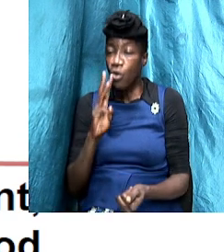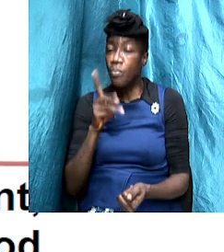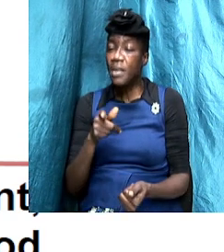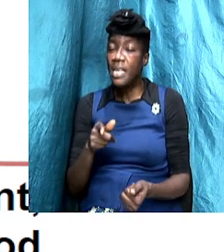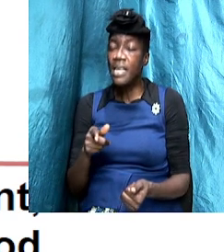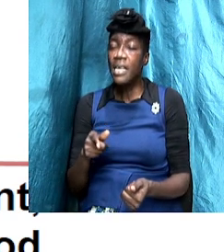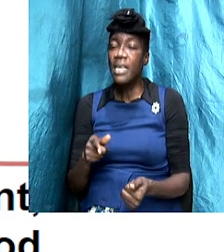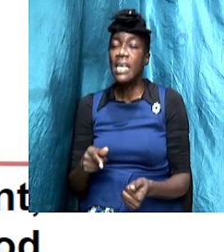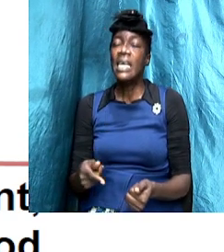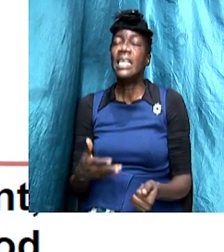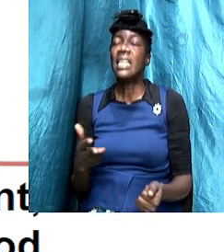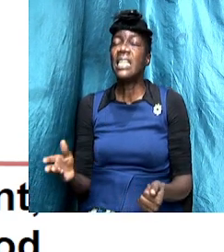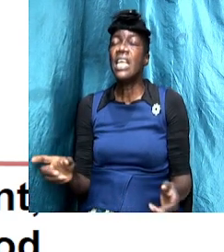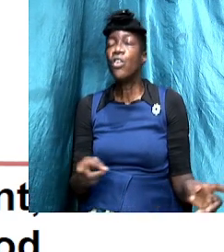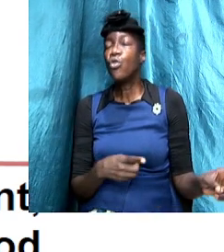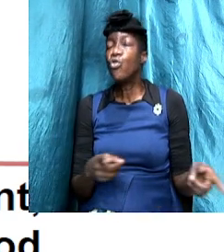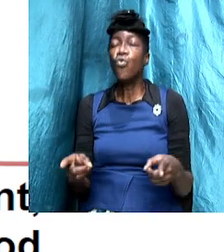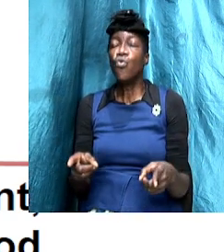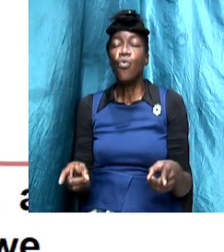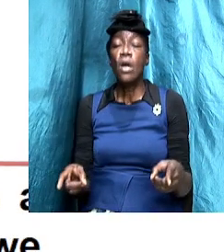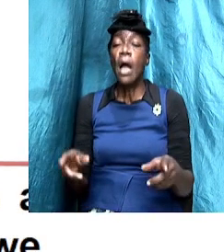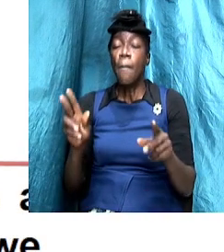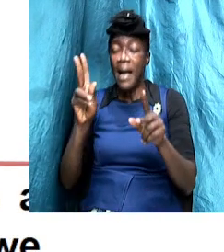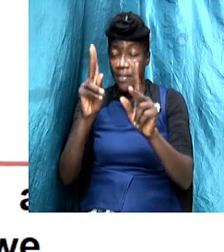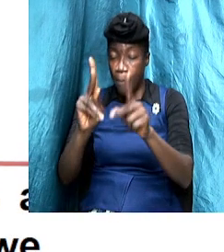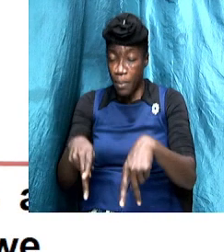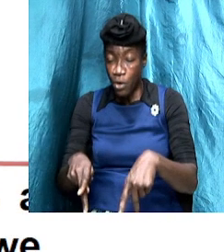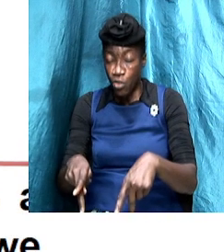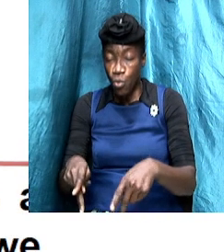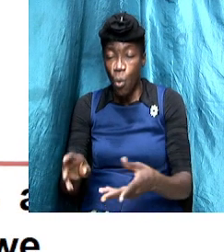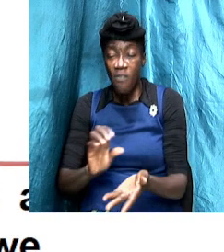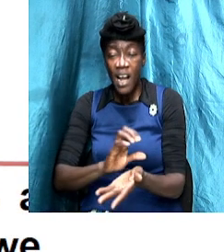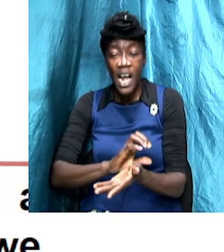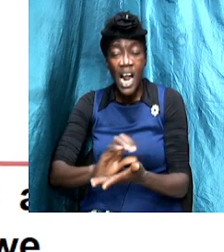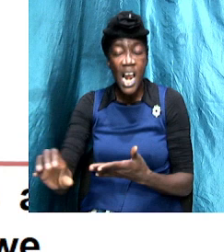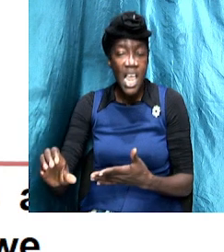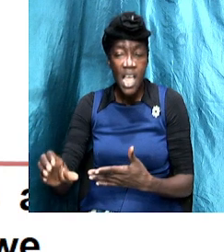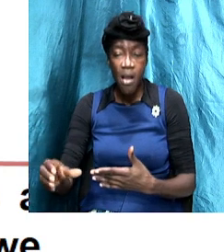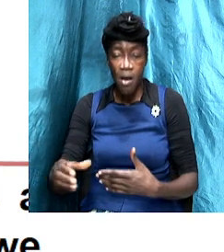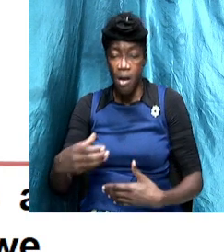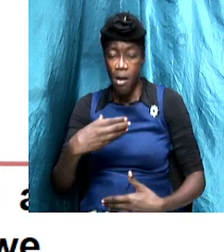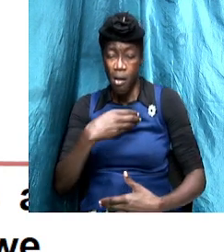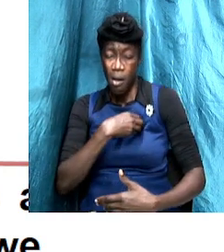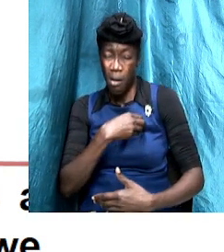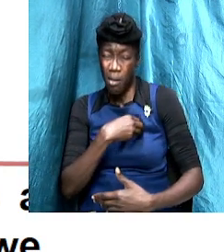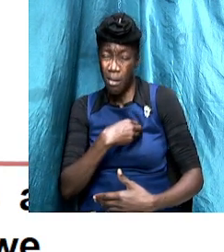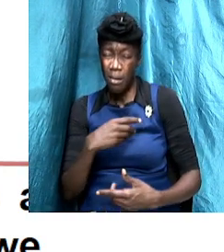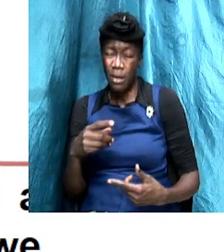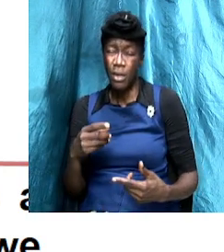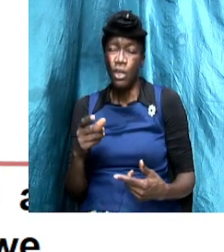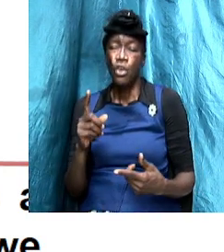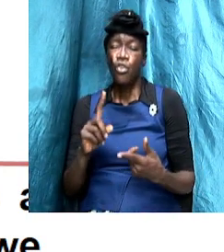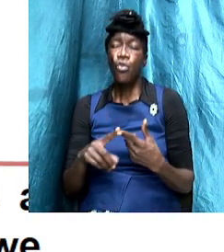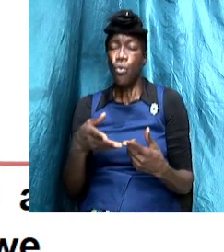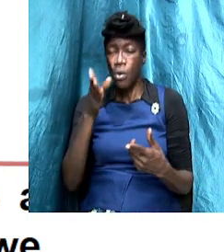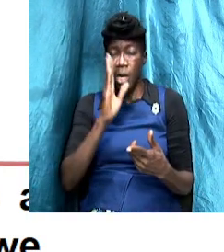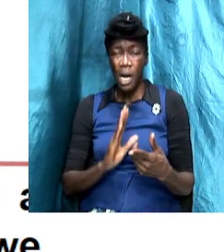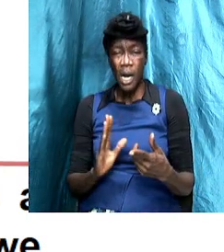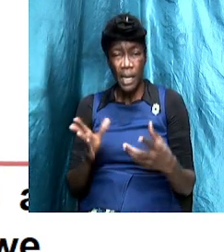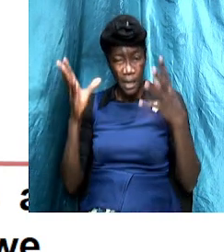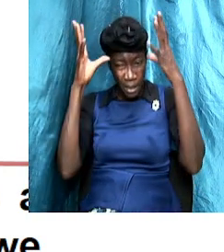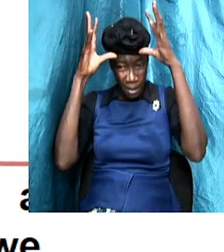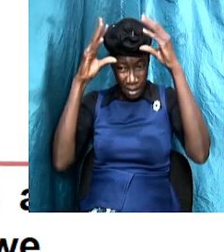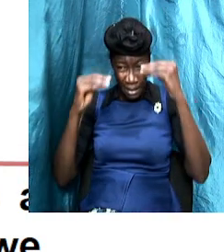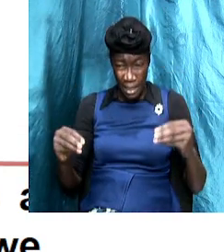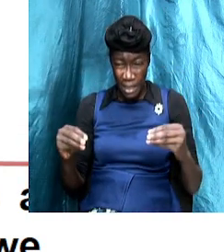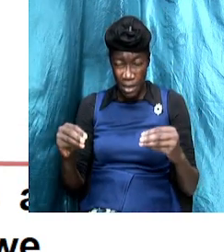person who has a clear conscience toward God. In other words, to teach that baptism is not